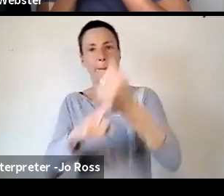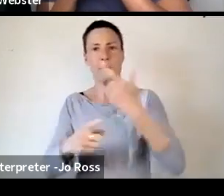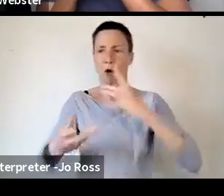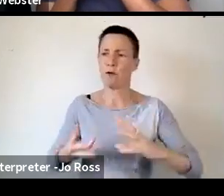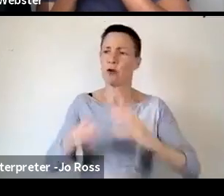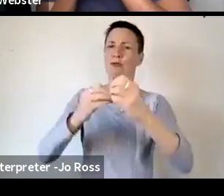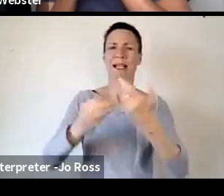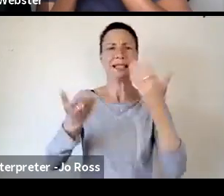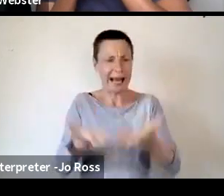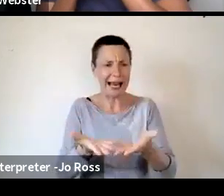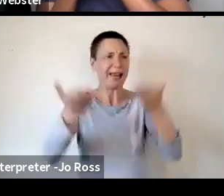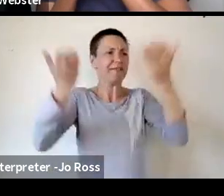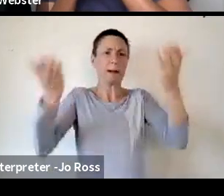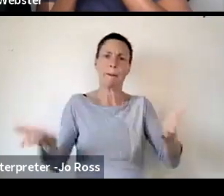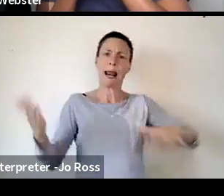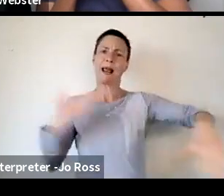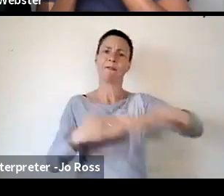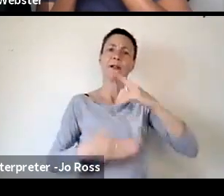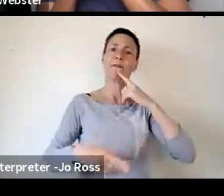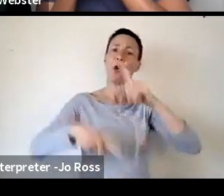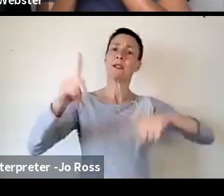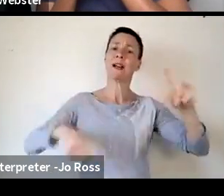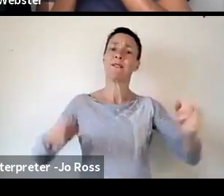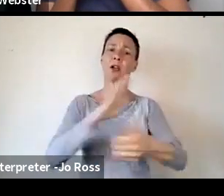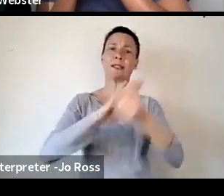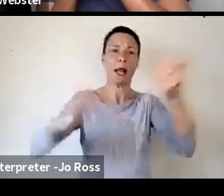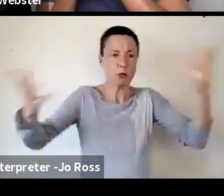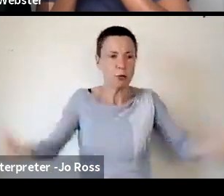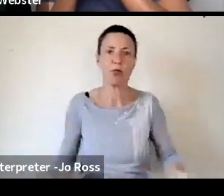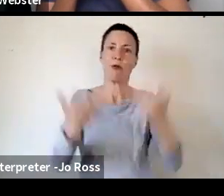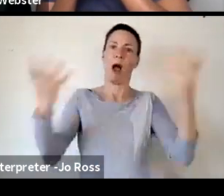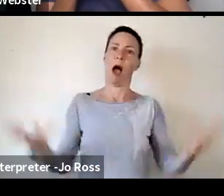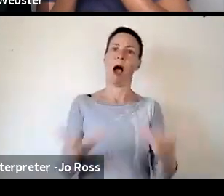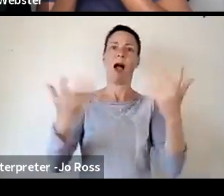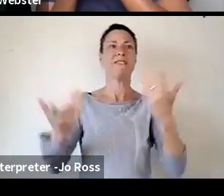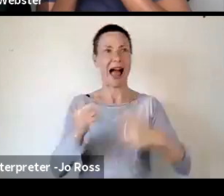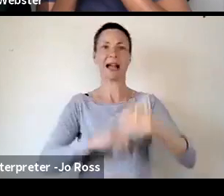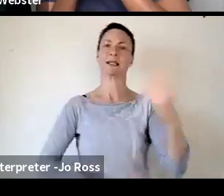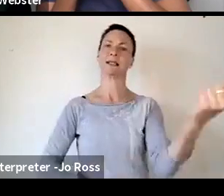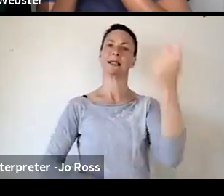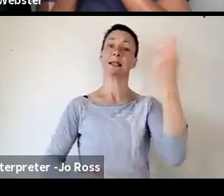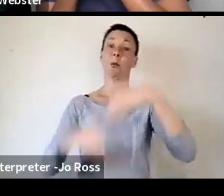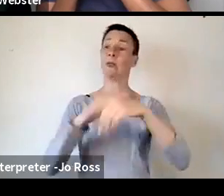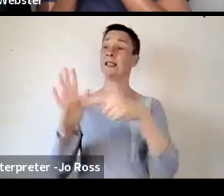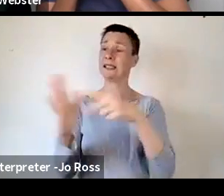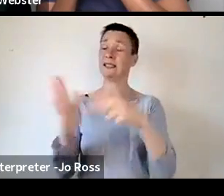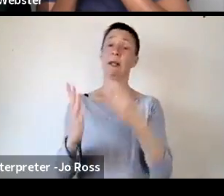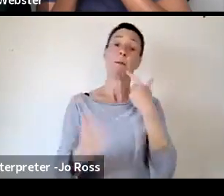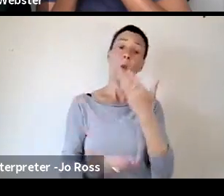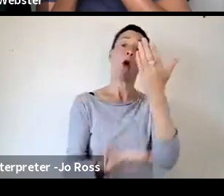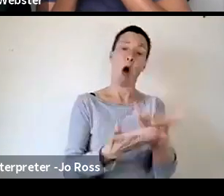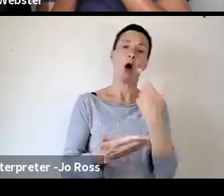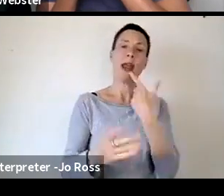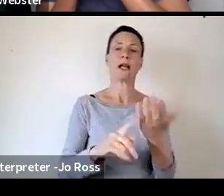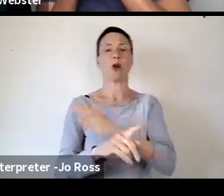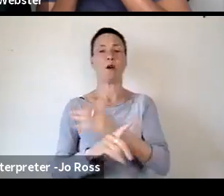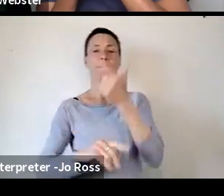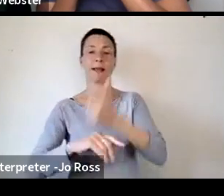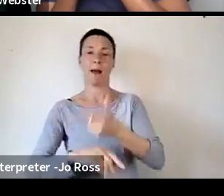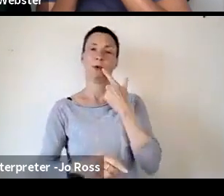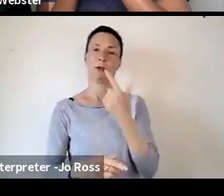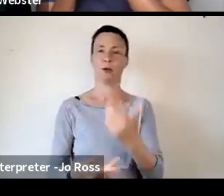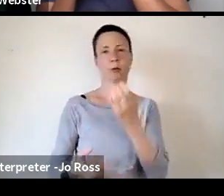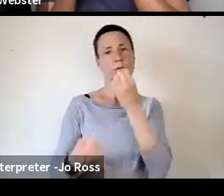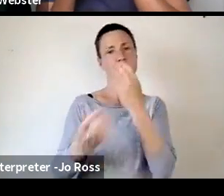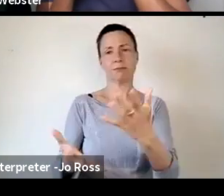even playing field for diverse talent to thrive and succeed in TV, both on and off camera. So we're